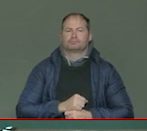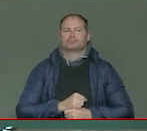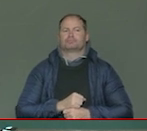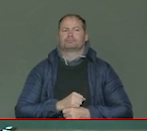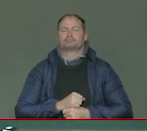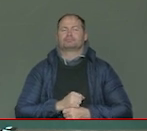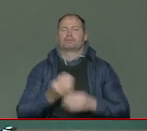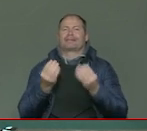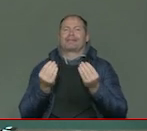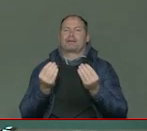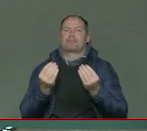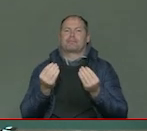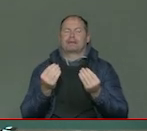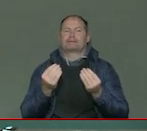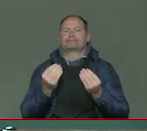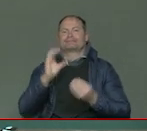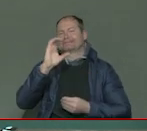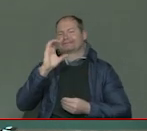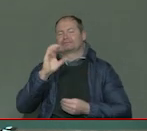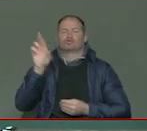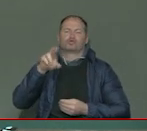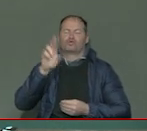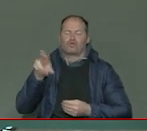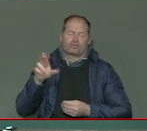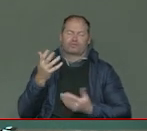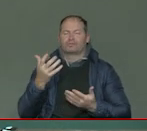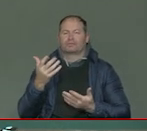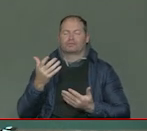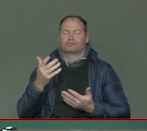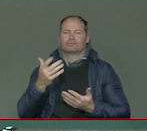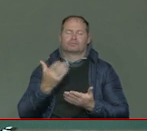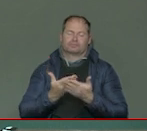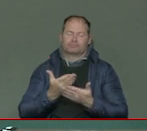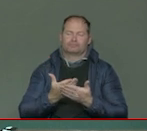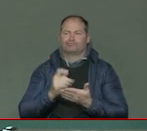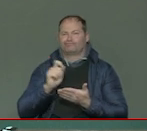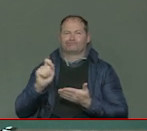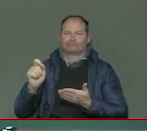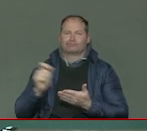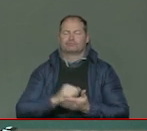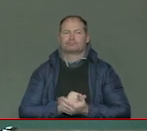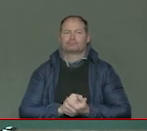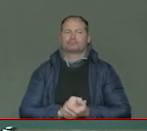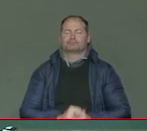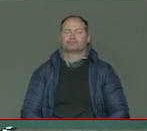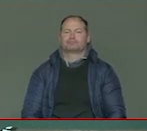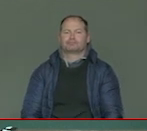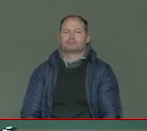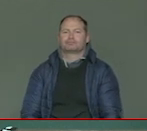Amount wrongly credited, or whatever you want to do. Debit amount